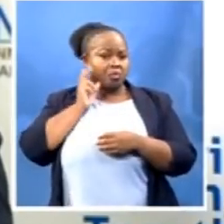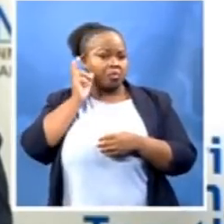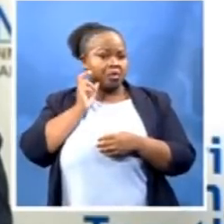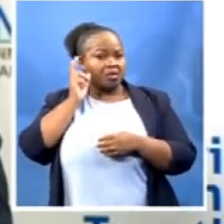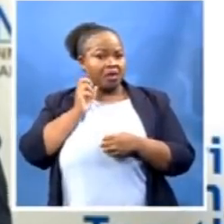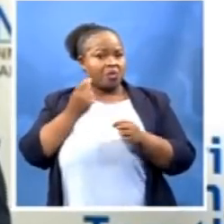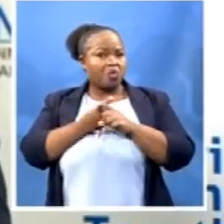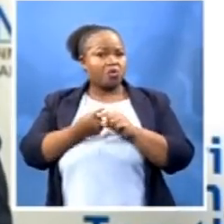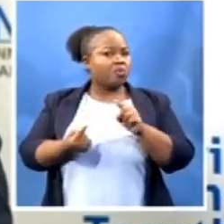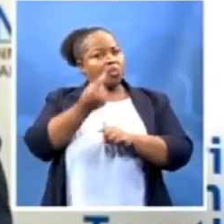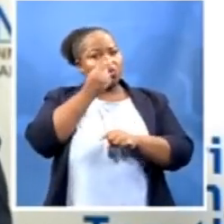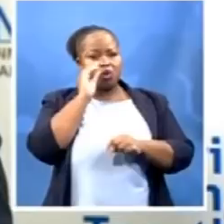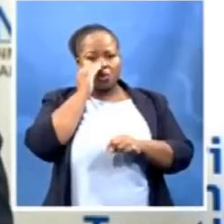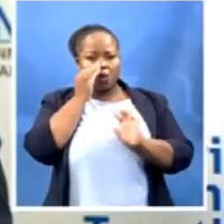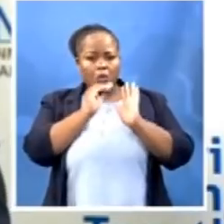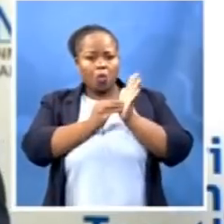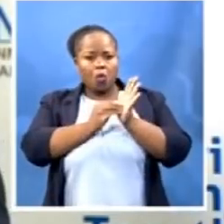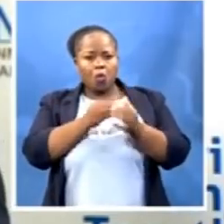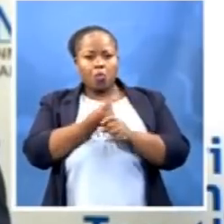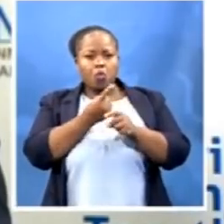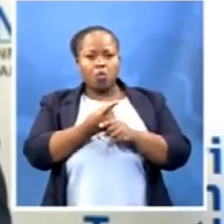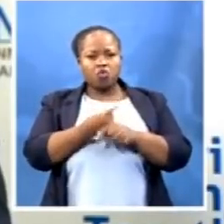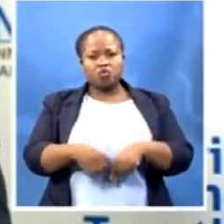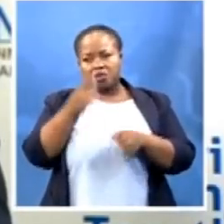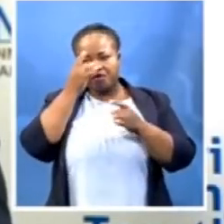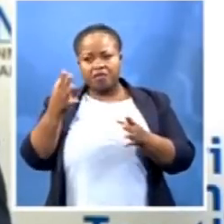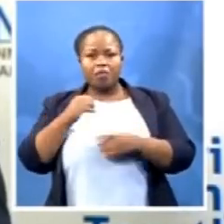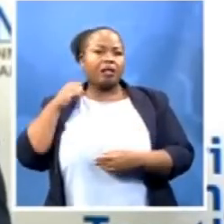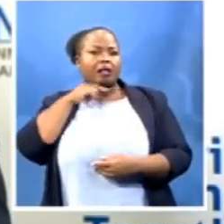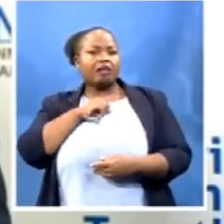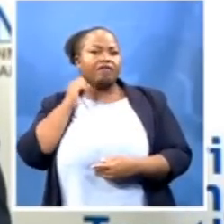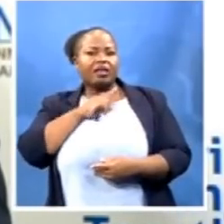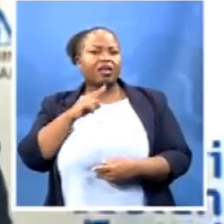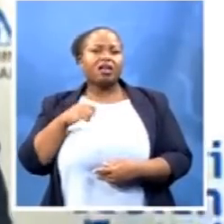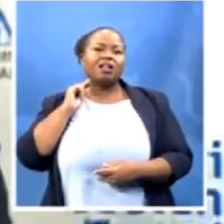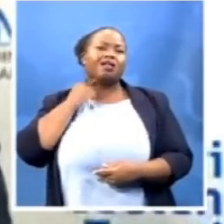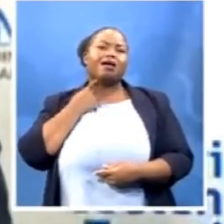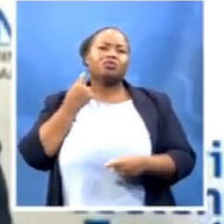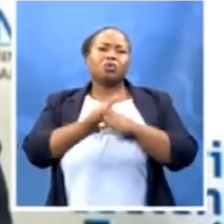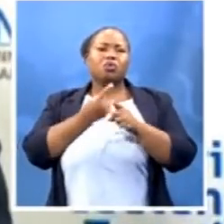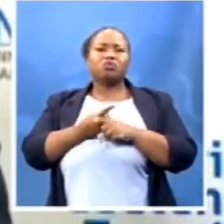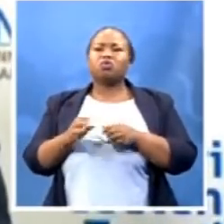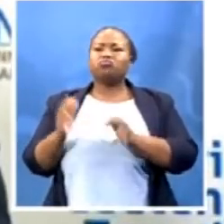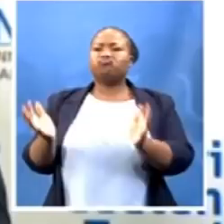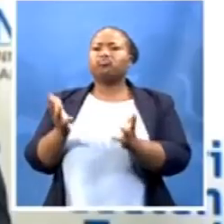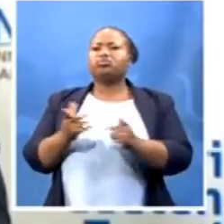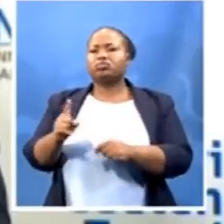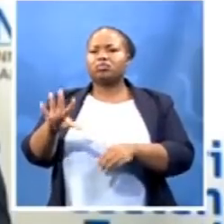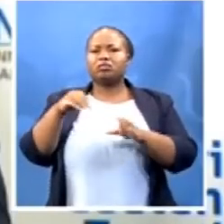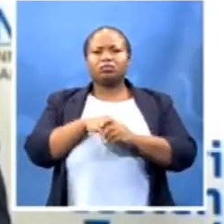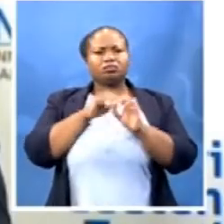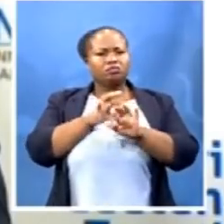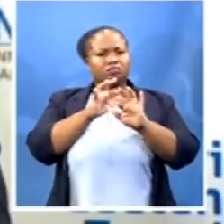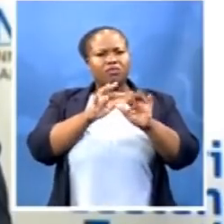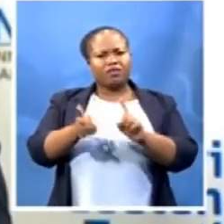who offer them land and also use them through inciting protest and violence, all towards selfish material gain for